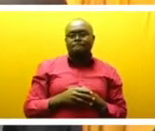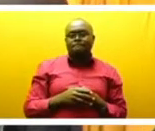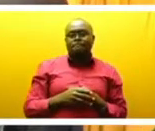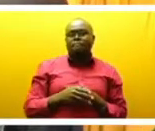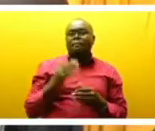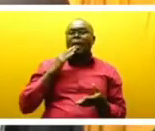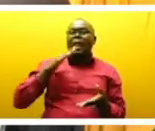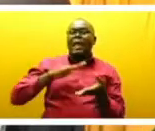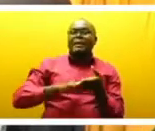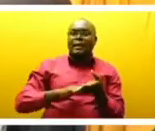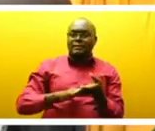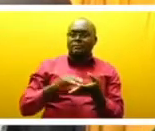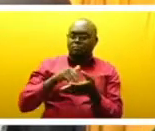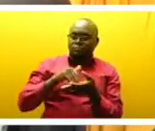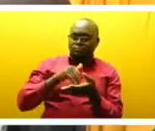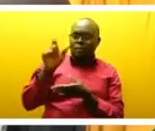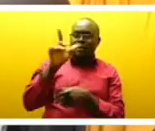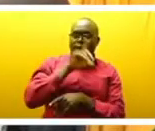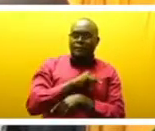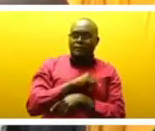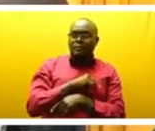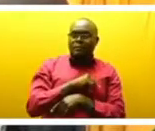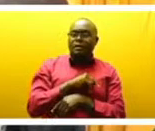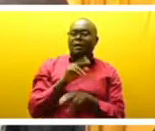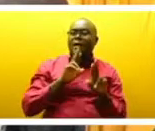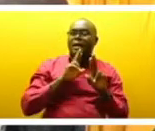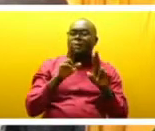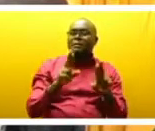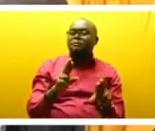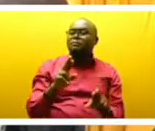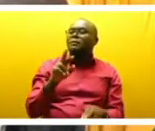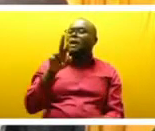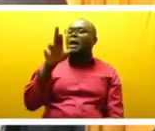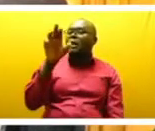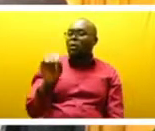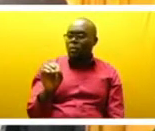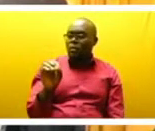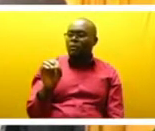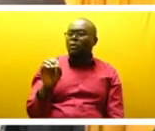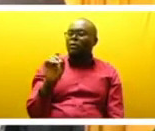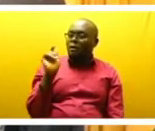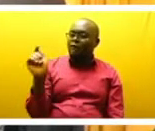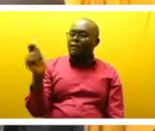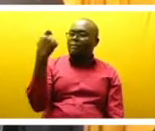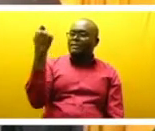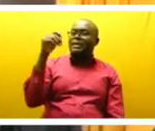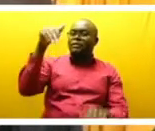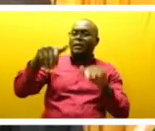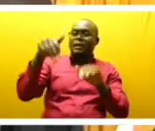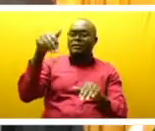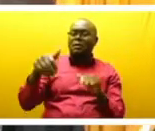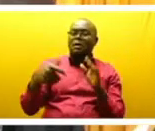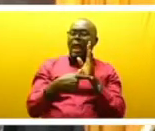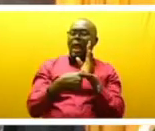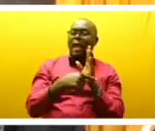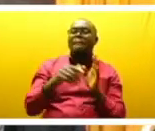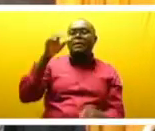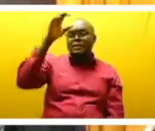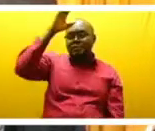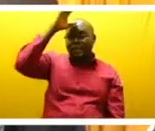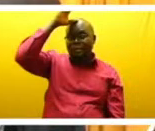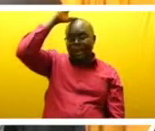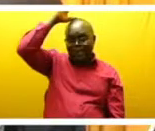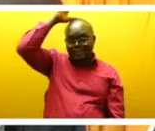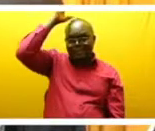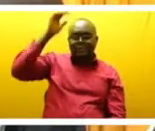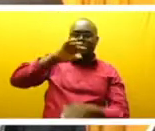letters had been issued by the returning officer of the presidential election, Mr. Chebukati, to